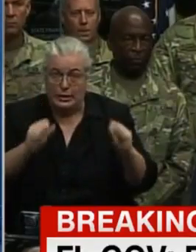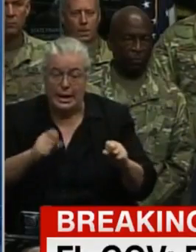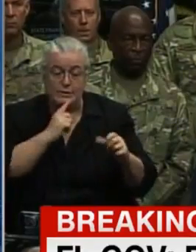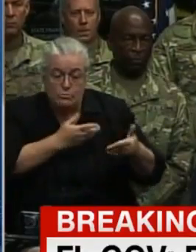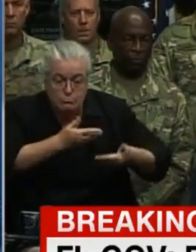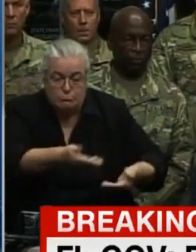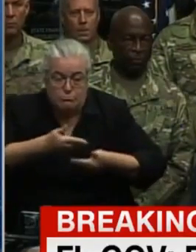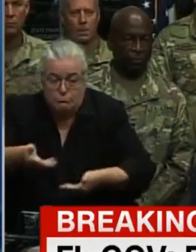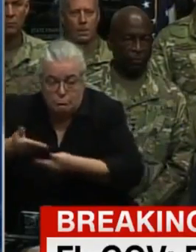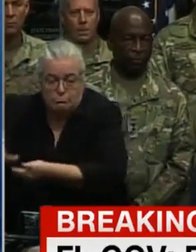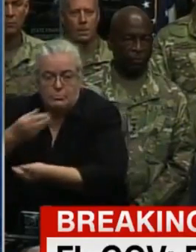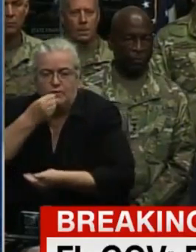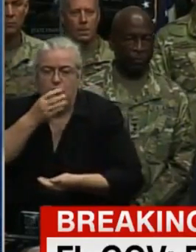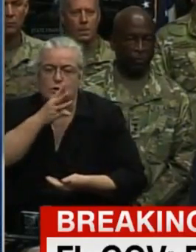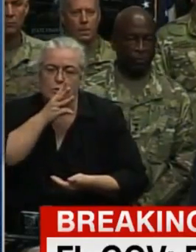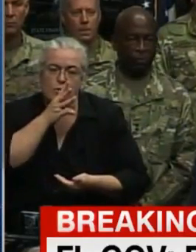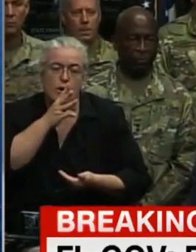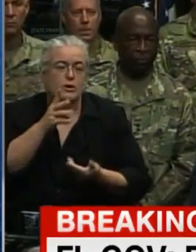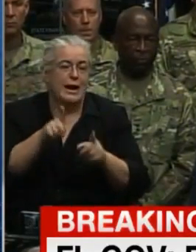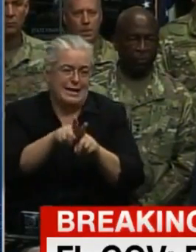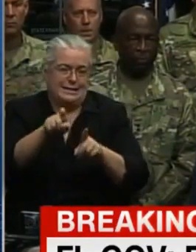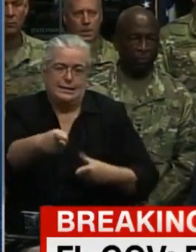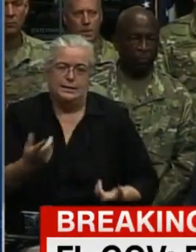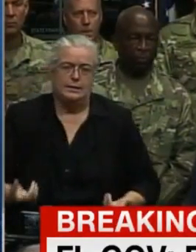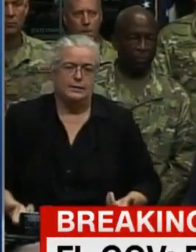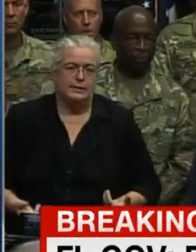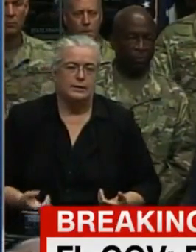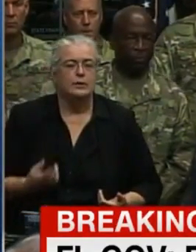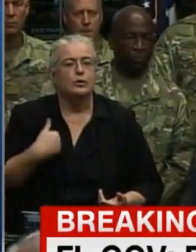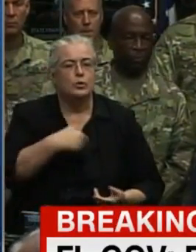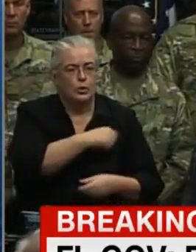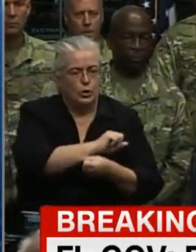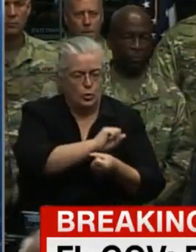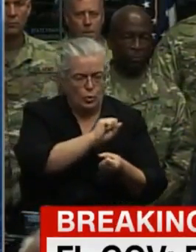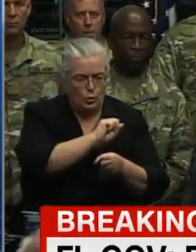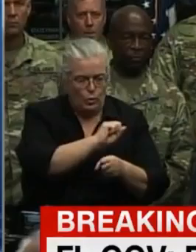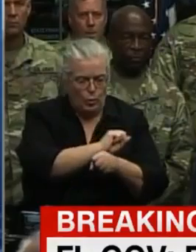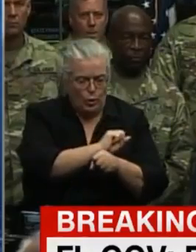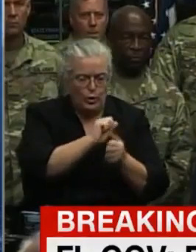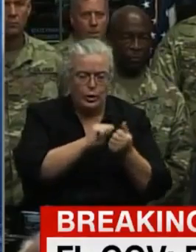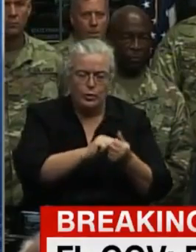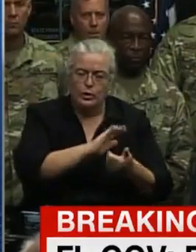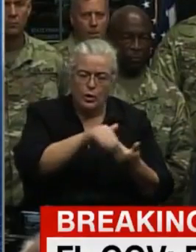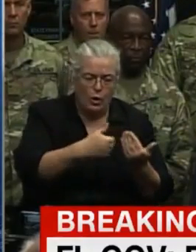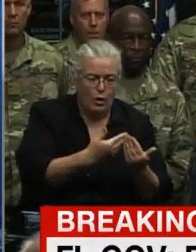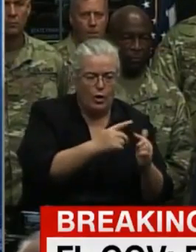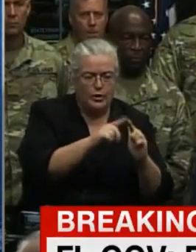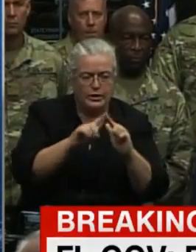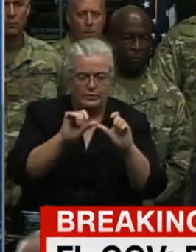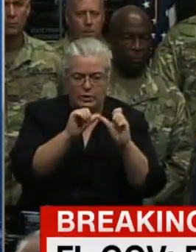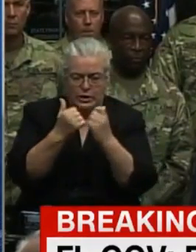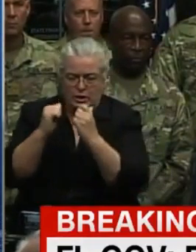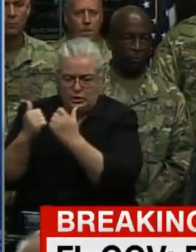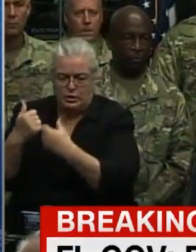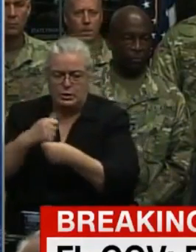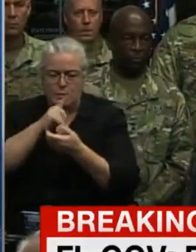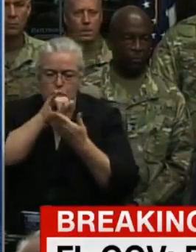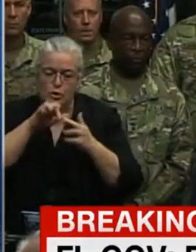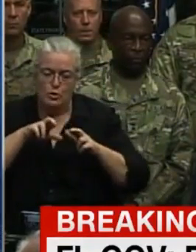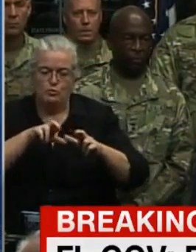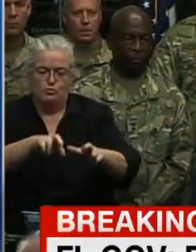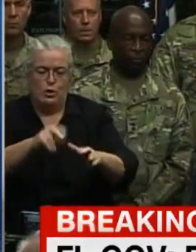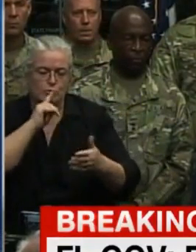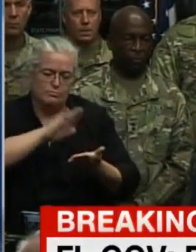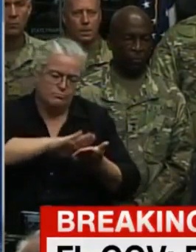The Department of Transportation, National Guard, and Fish and Wildlife will work as fast as they can to clear roads so we can get food and water to shelters in